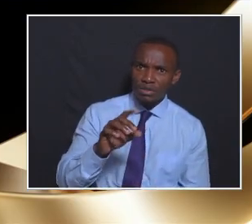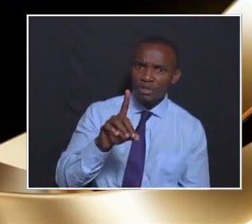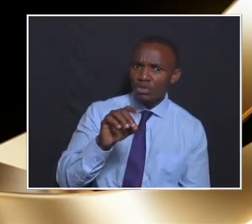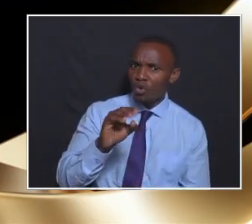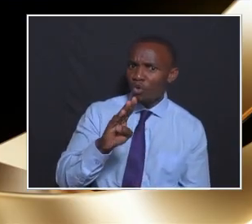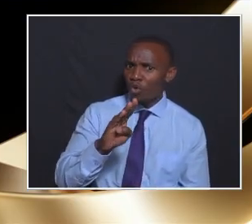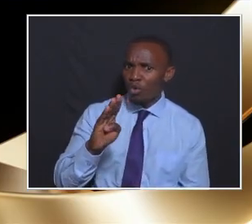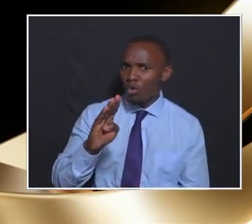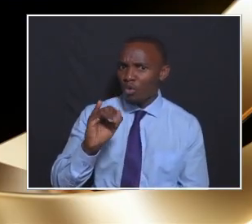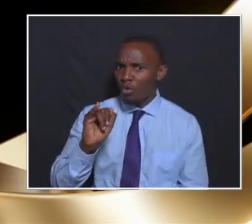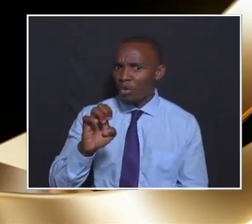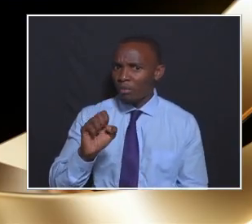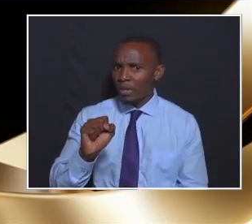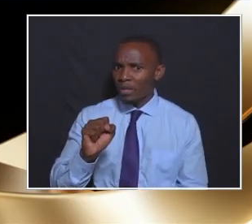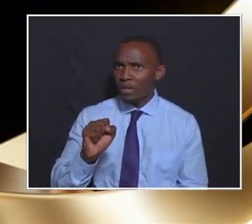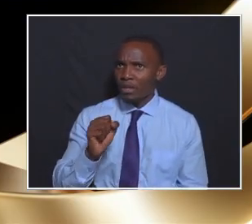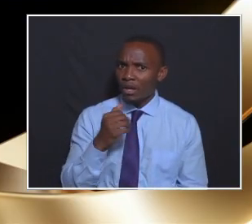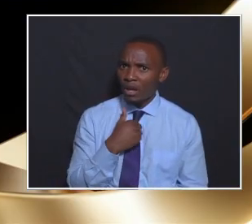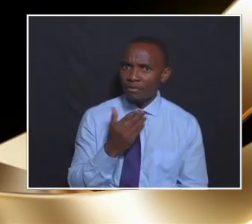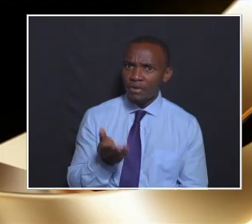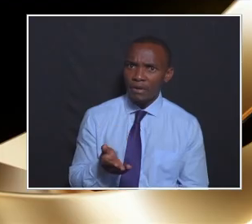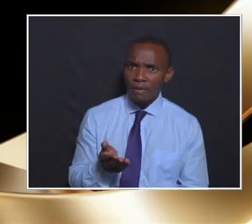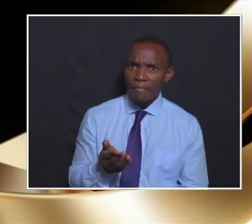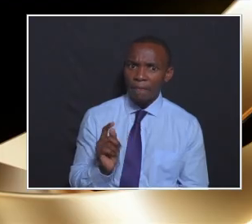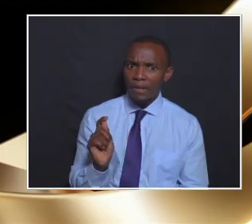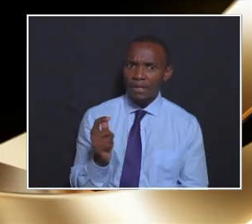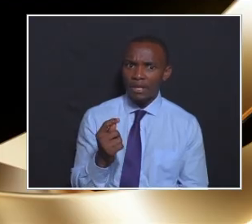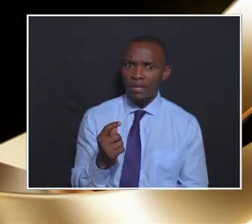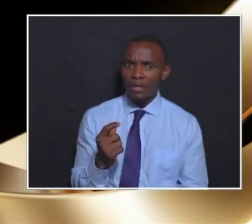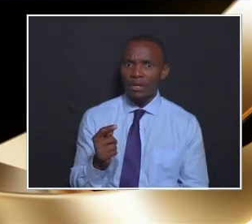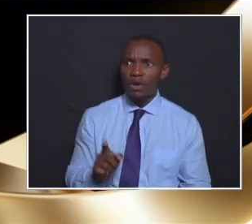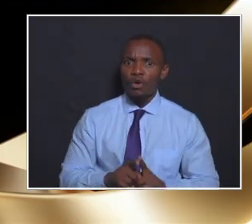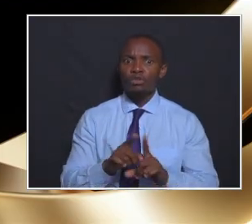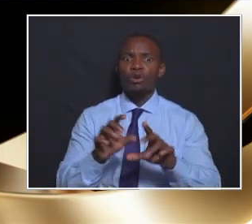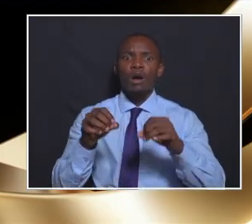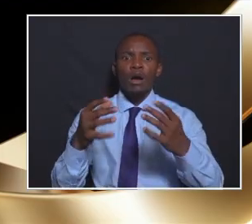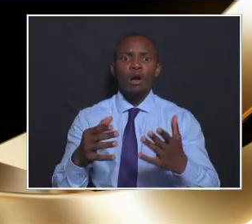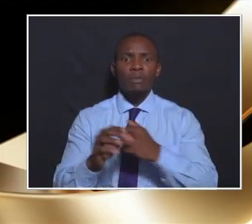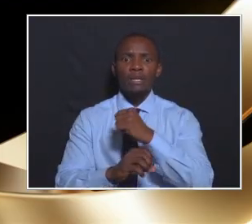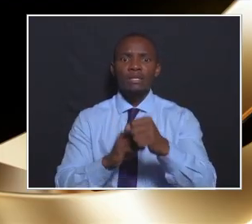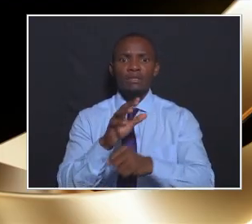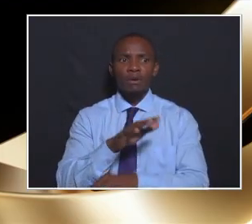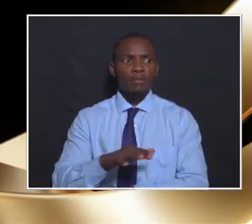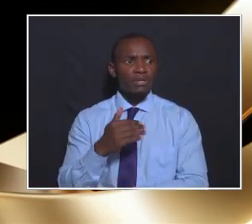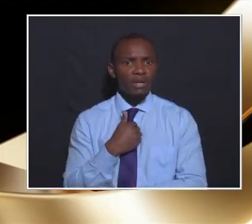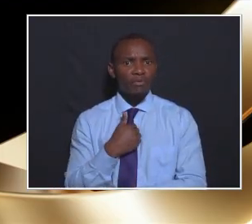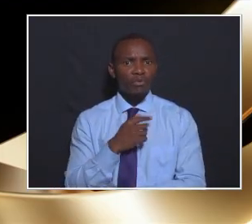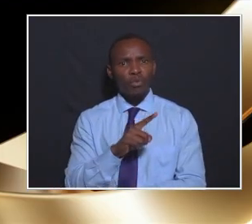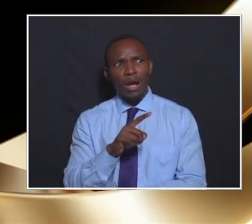Atmos. We have Dolby Atmos here in Kenya. And how many cinemas are there? Is it one? Are they two? Are they three?